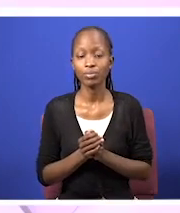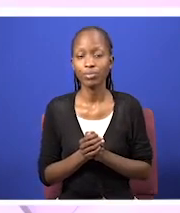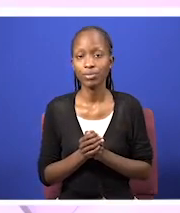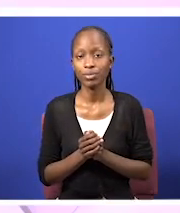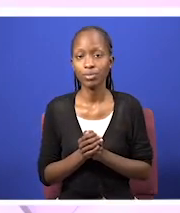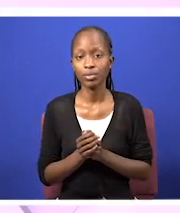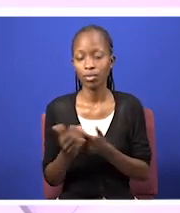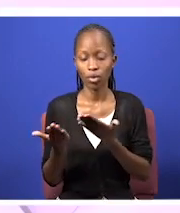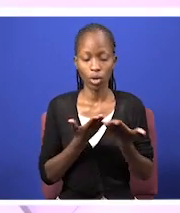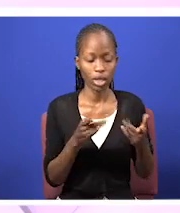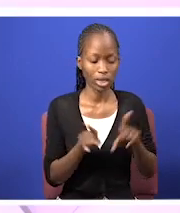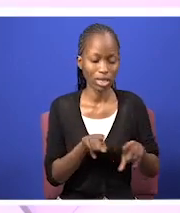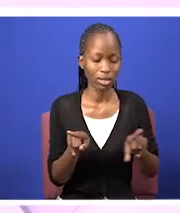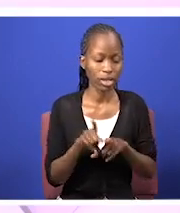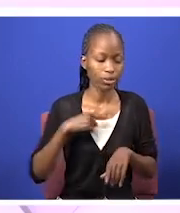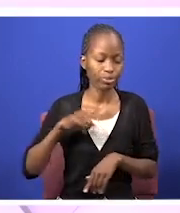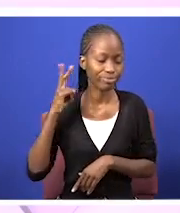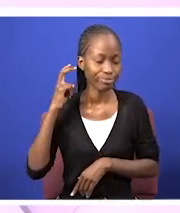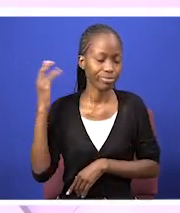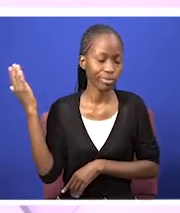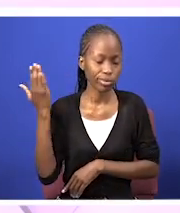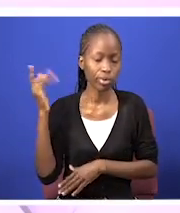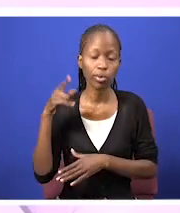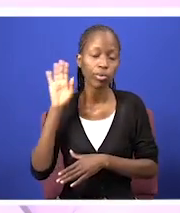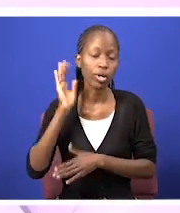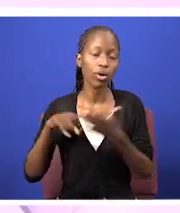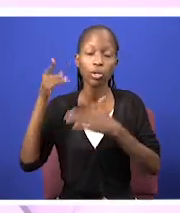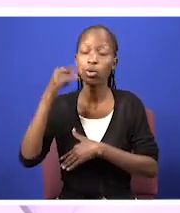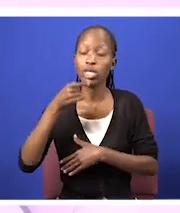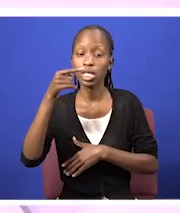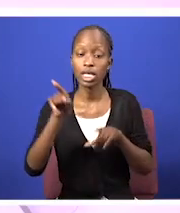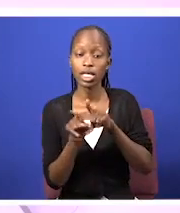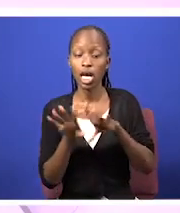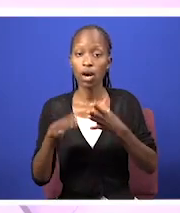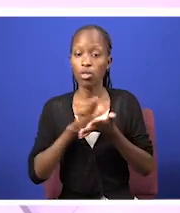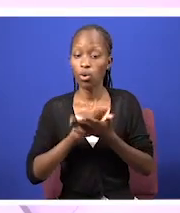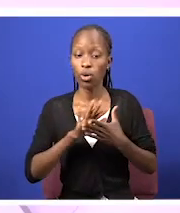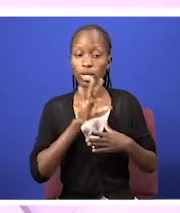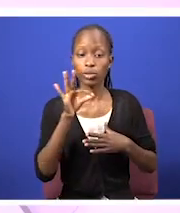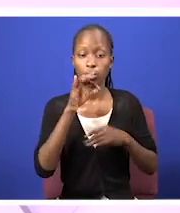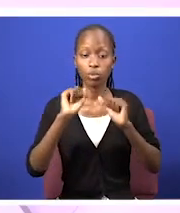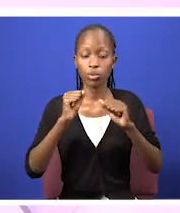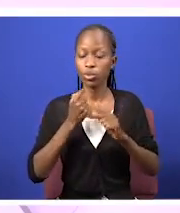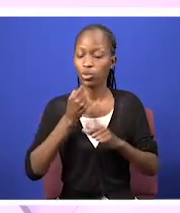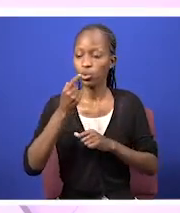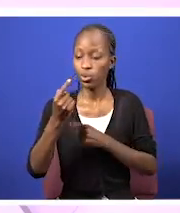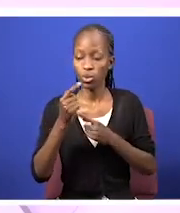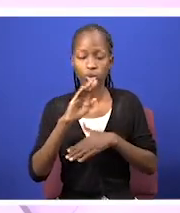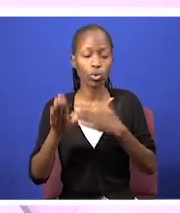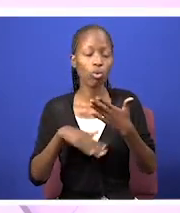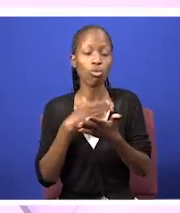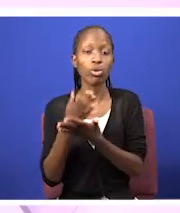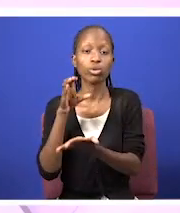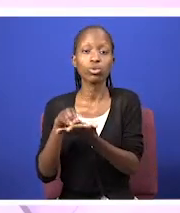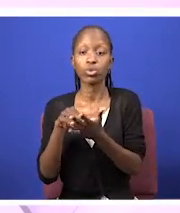join me at the pulpit as we take time to hear what God has to say and how the Spirit of God can speak to every